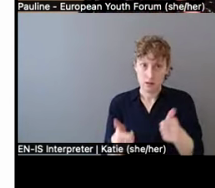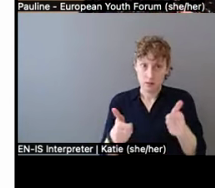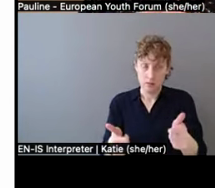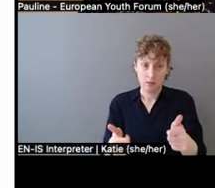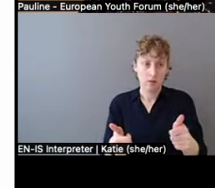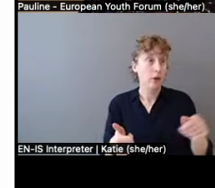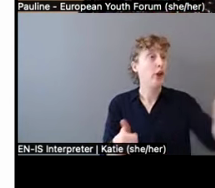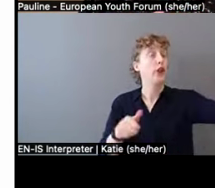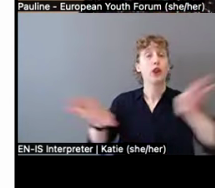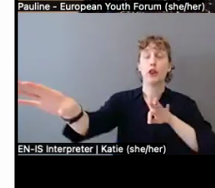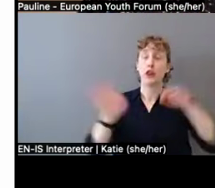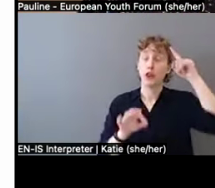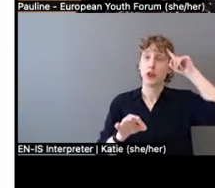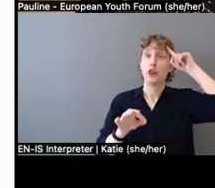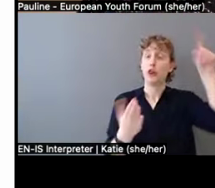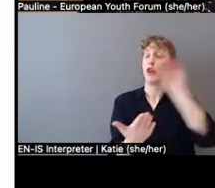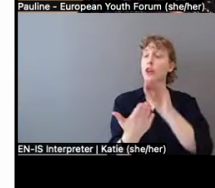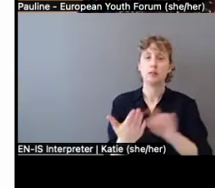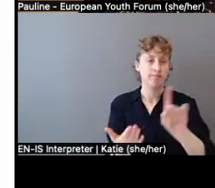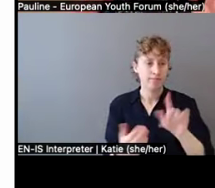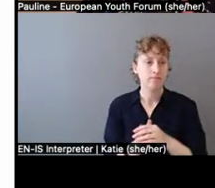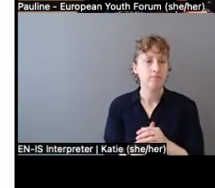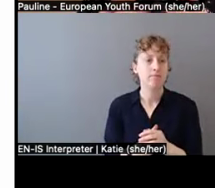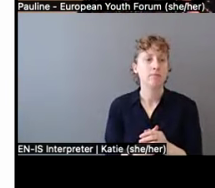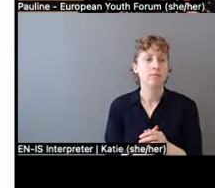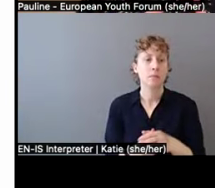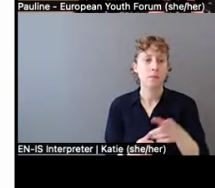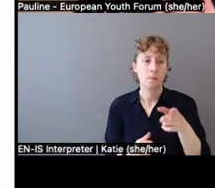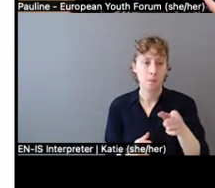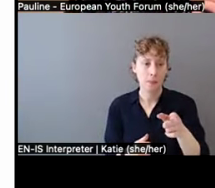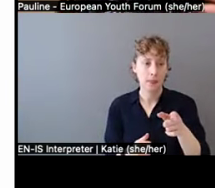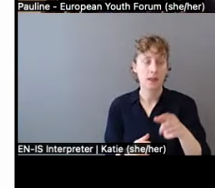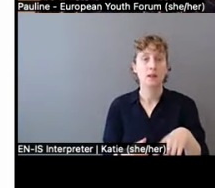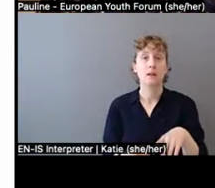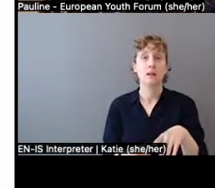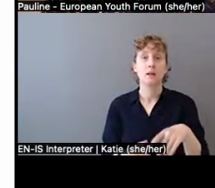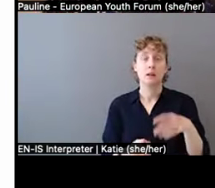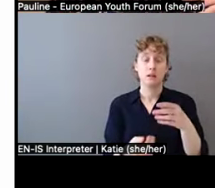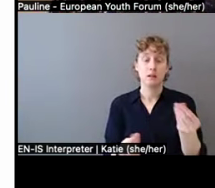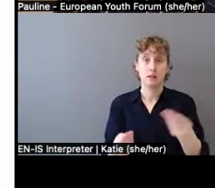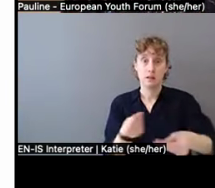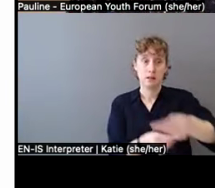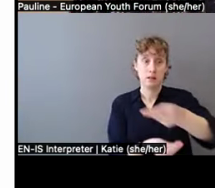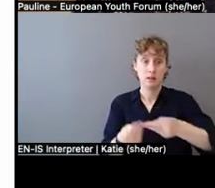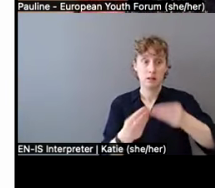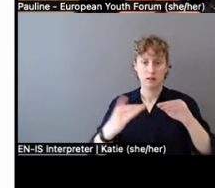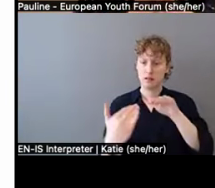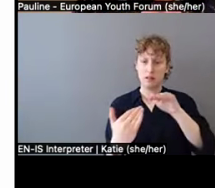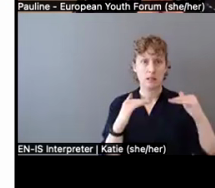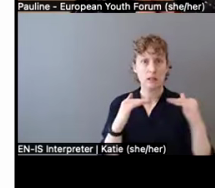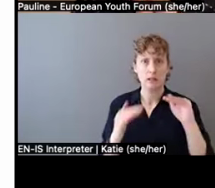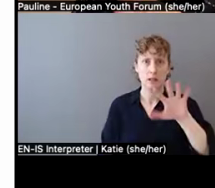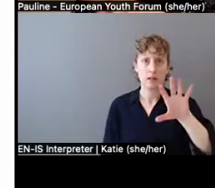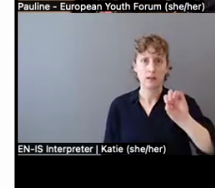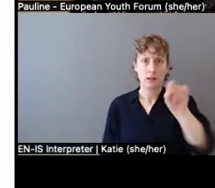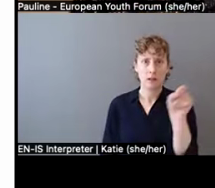is exactly 50,000 euros. So it cannot go below or exceeded. It shouldn't even be €1 below or €1 above, because it really has to